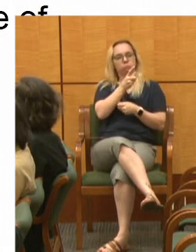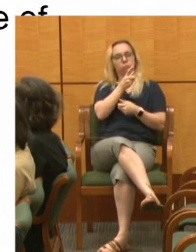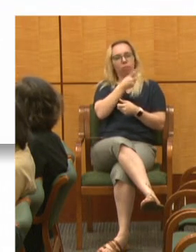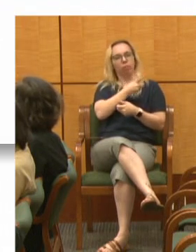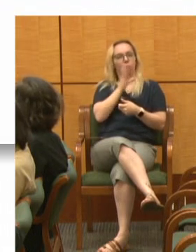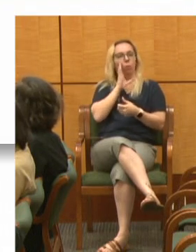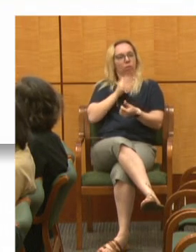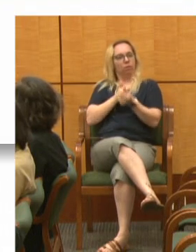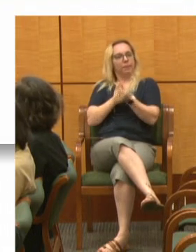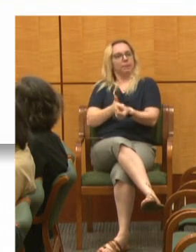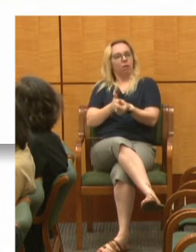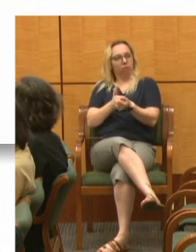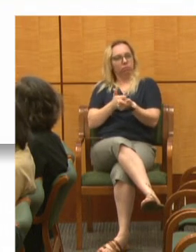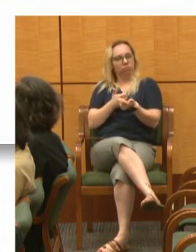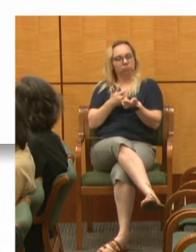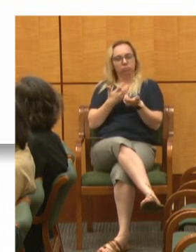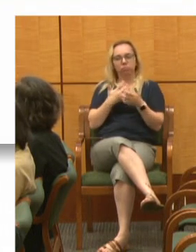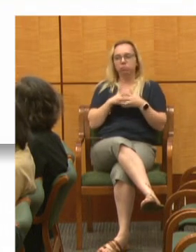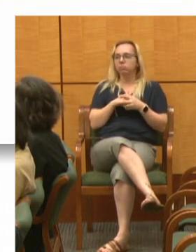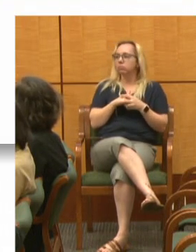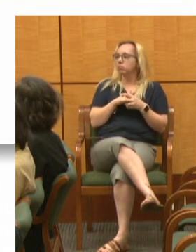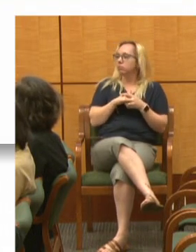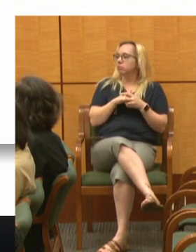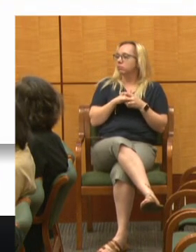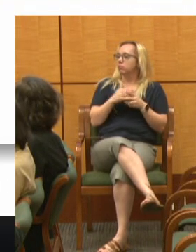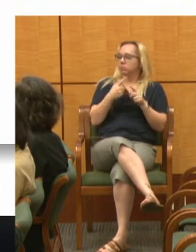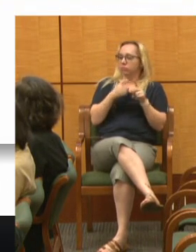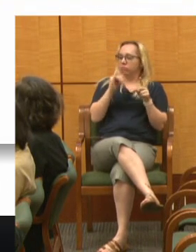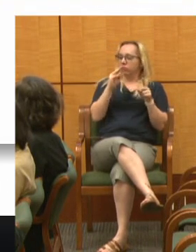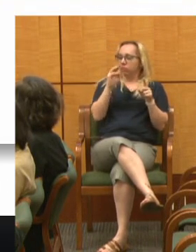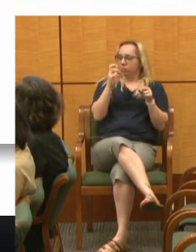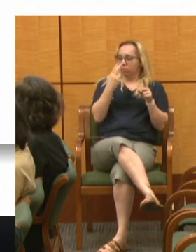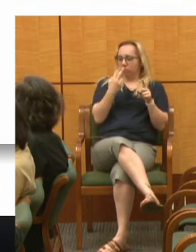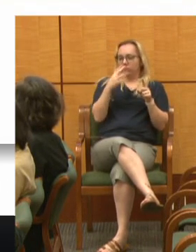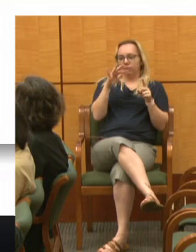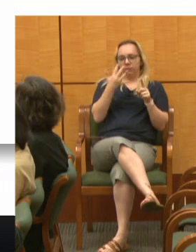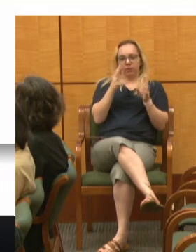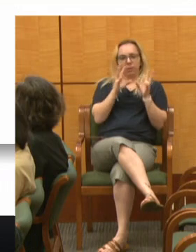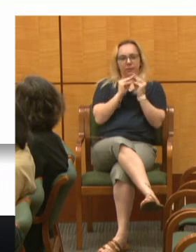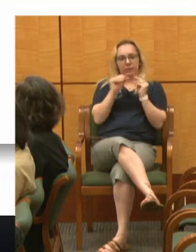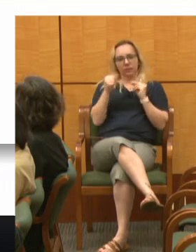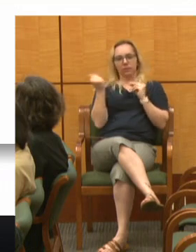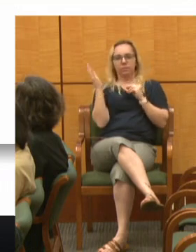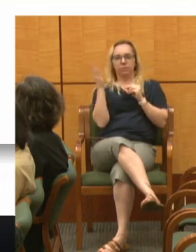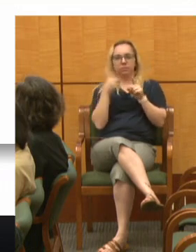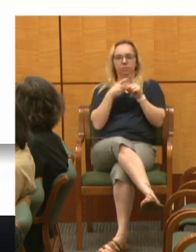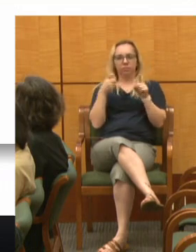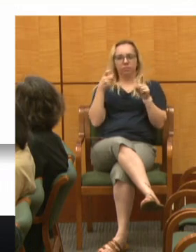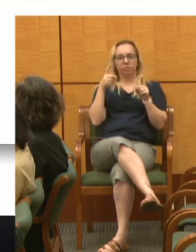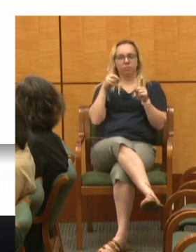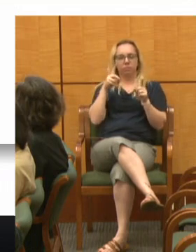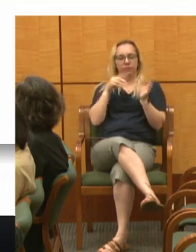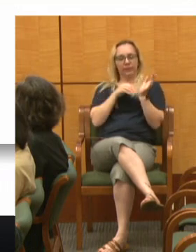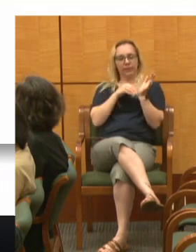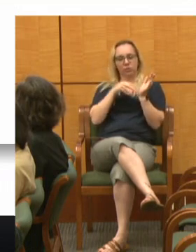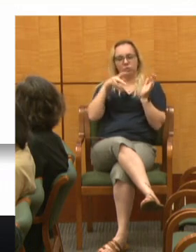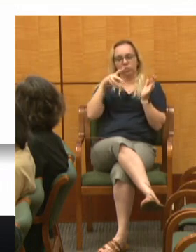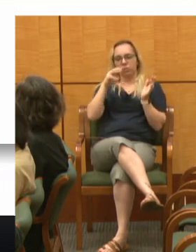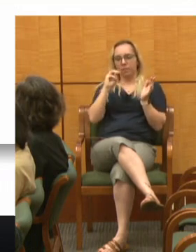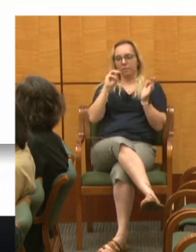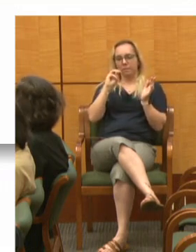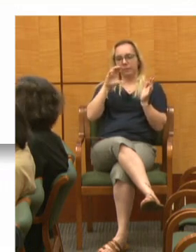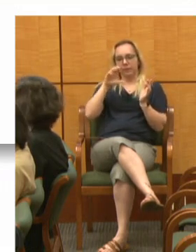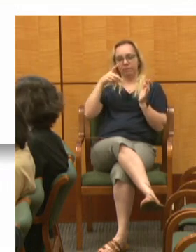regimen. Again, from that March 5th meeting, there was another presentation from Dr. McPherson, and in his survey, they looked at